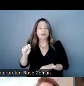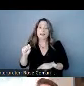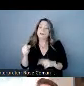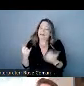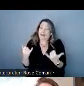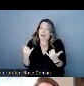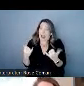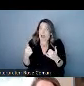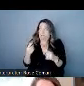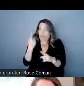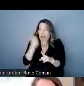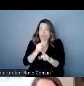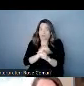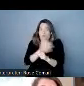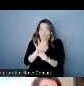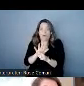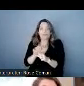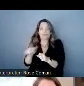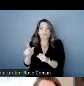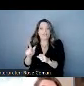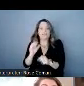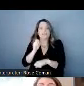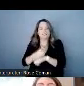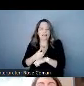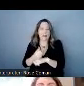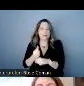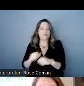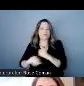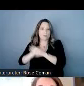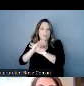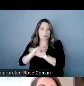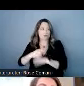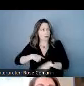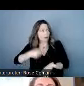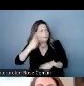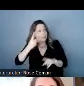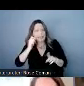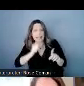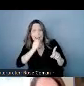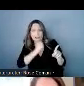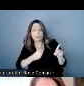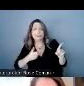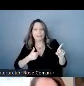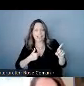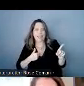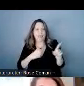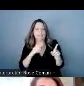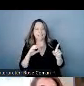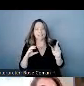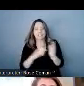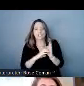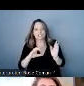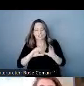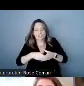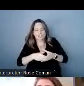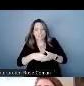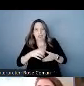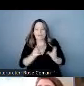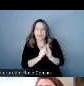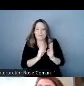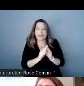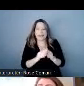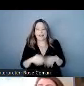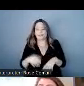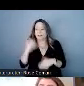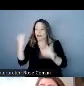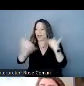so i've even seen chapter meetings from like arizona where we have people in massachusetts calling into the support group which is really beautiful